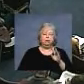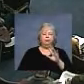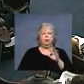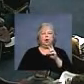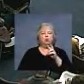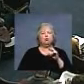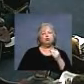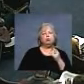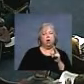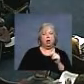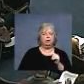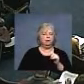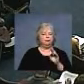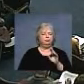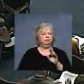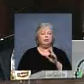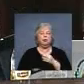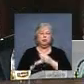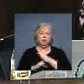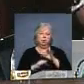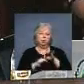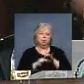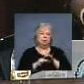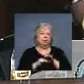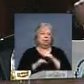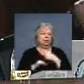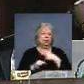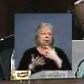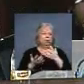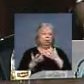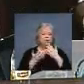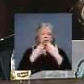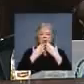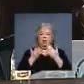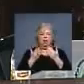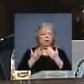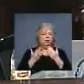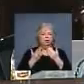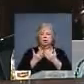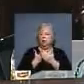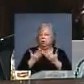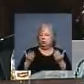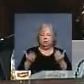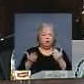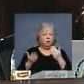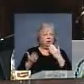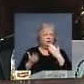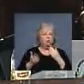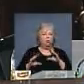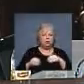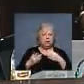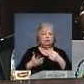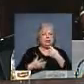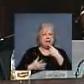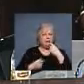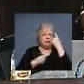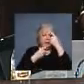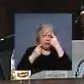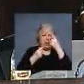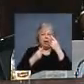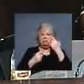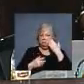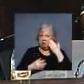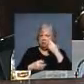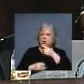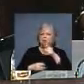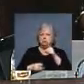Director Wright. Director Wright. Before we vote, I just want to thank all of you for giving this some really serious thought. I can tell that you did,